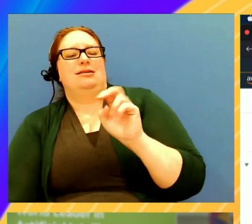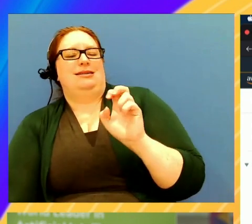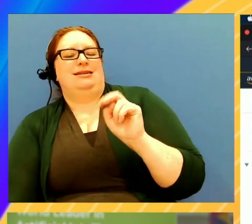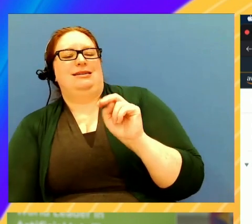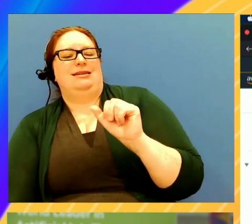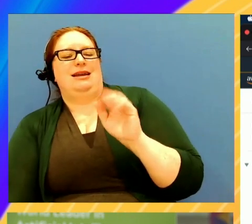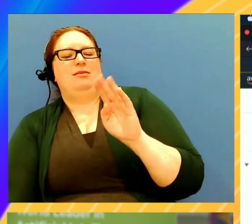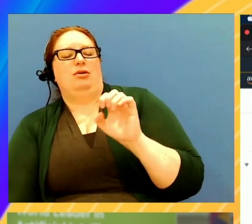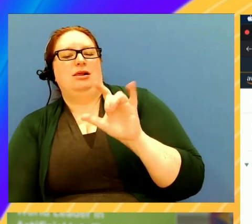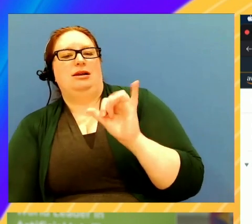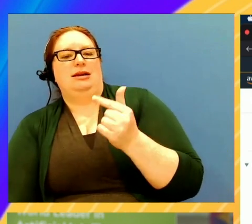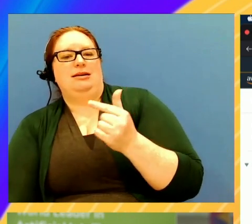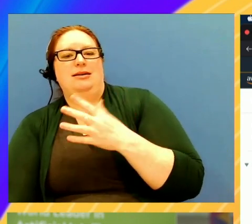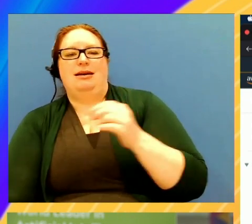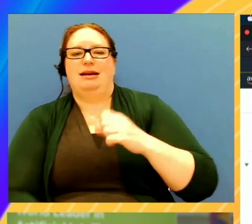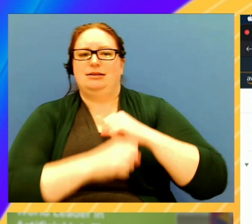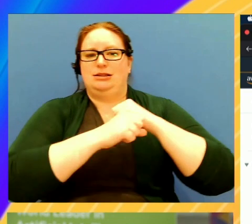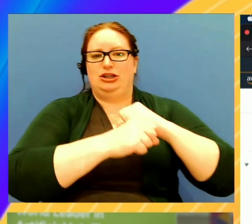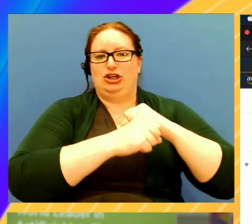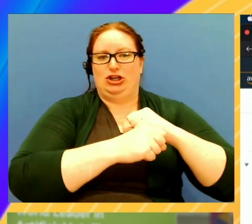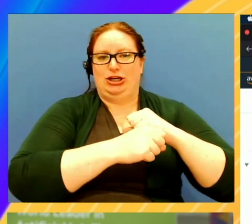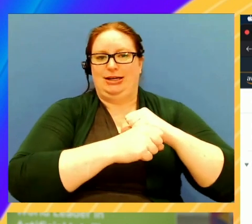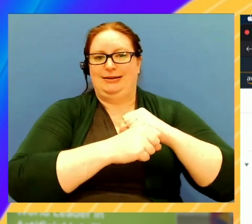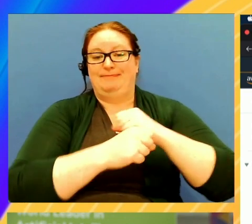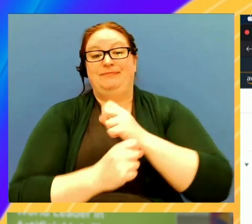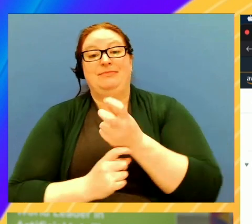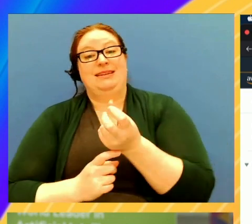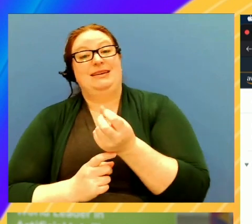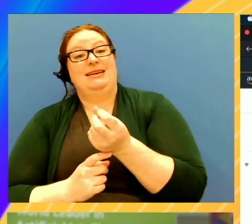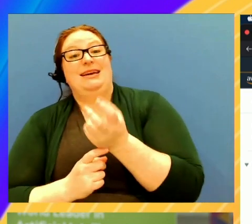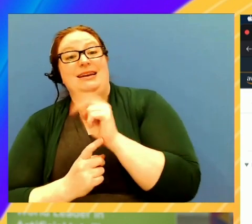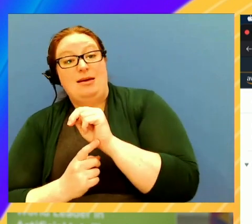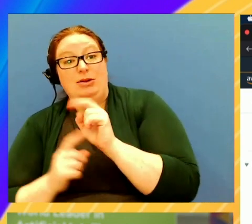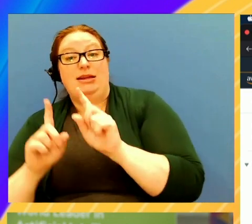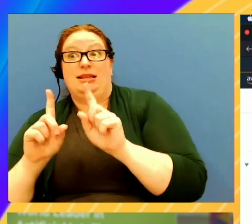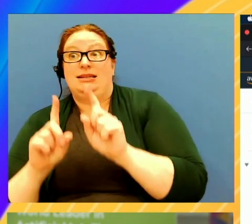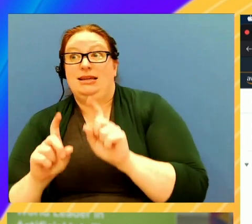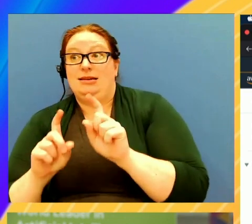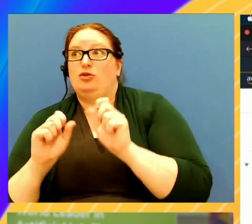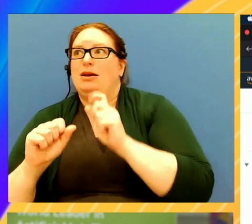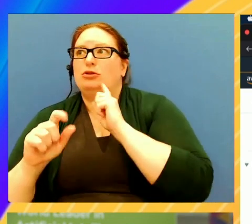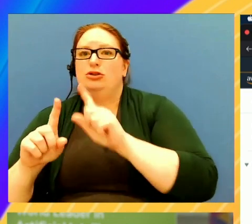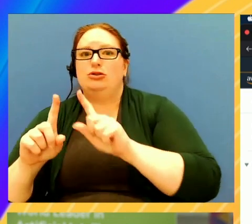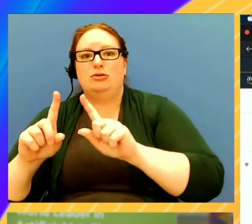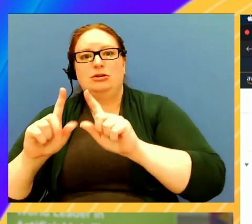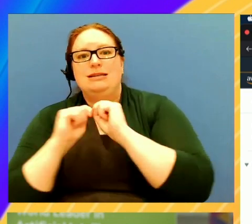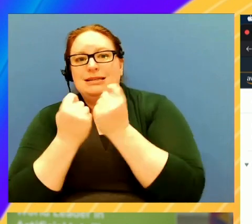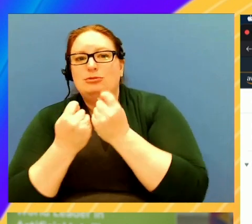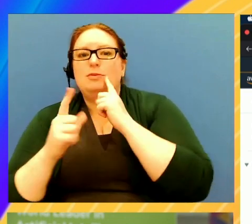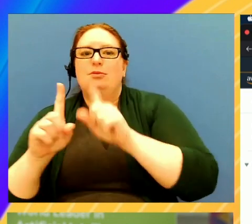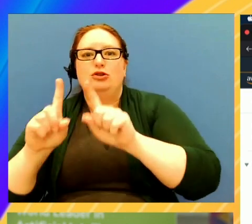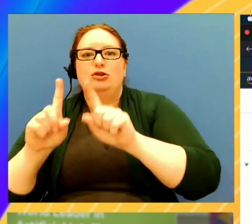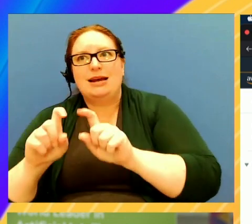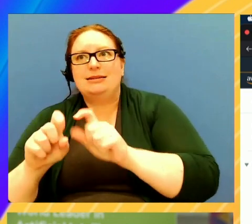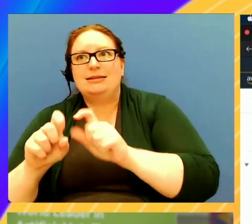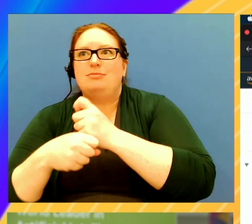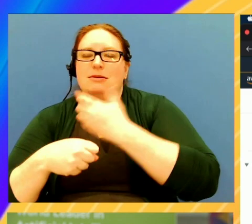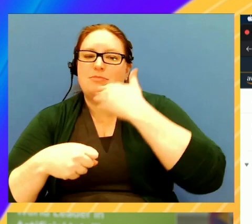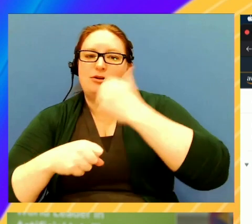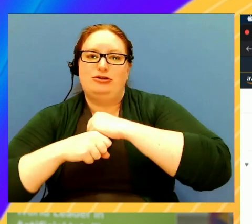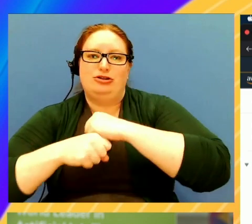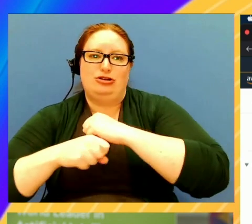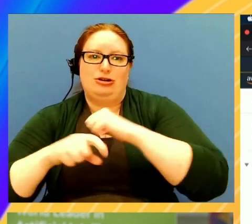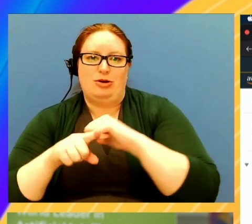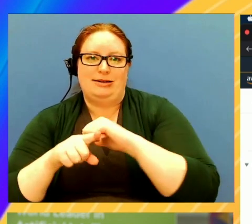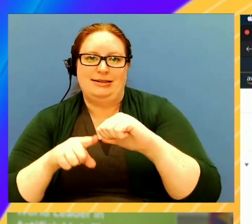down and make sure that you put those controls in place, but enabling your team to be able to test, to be able to create better security practices. Sure. Now, and I really like the